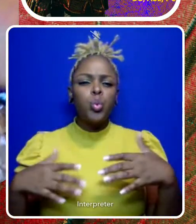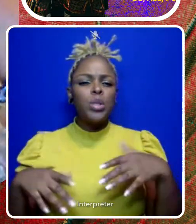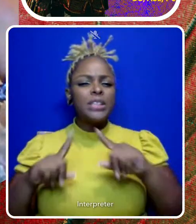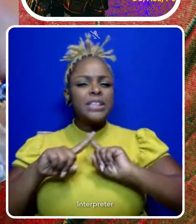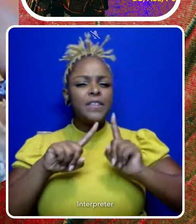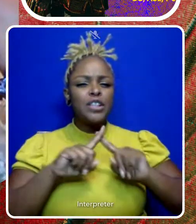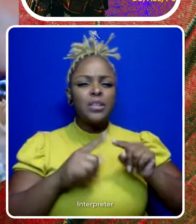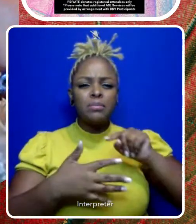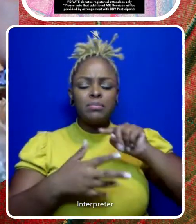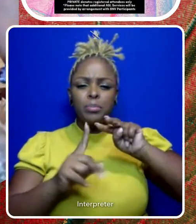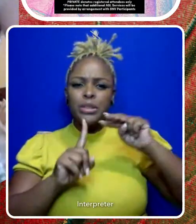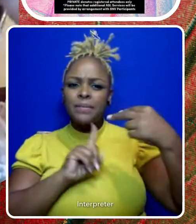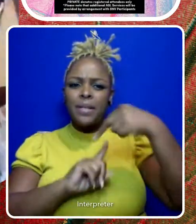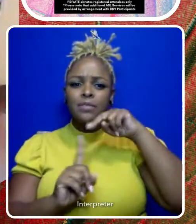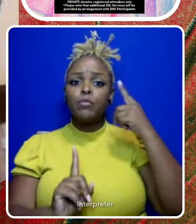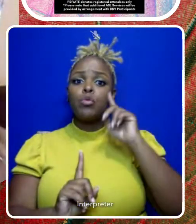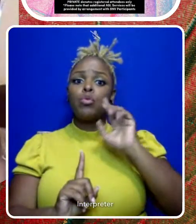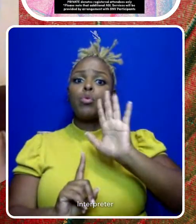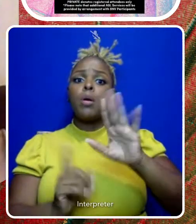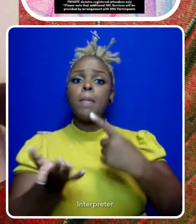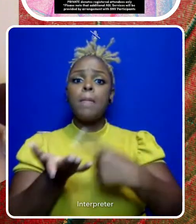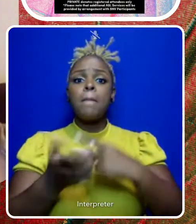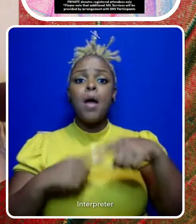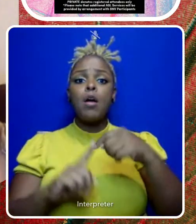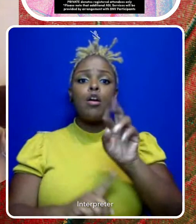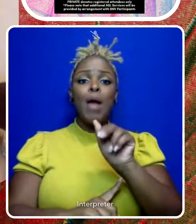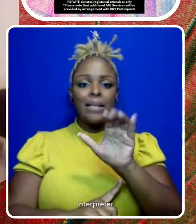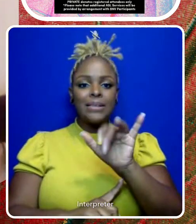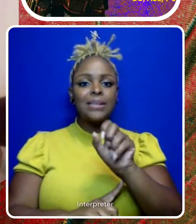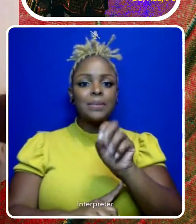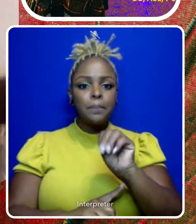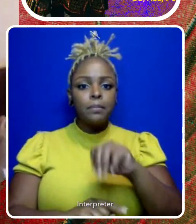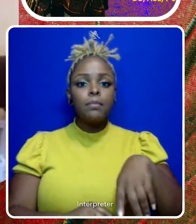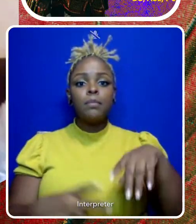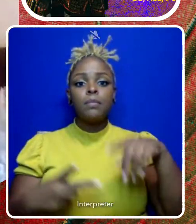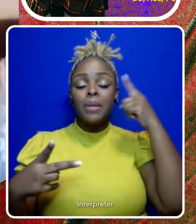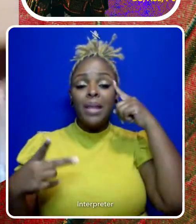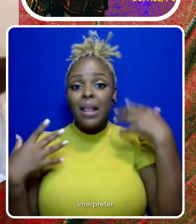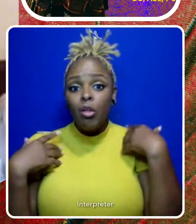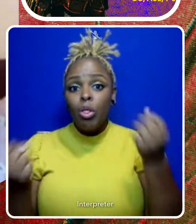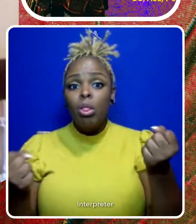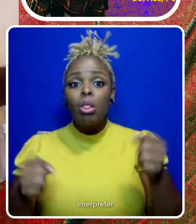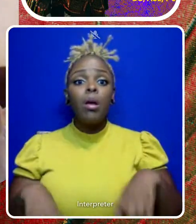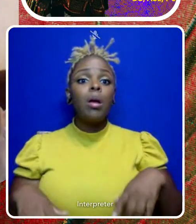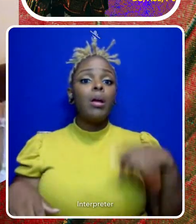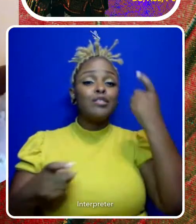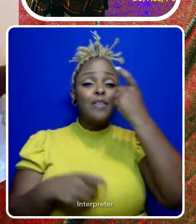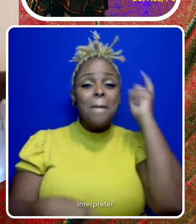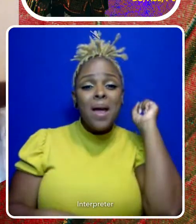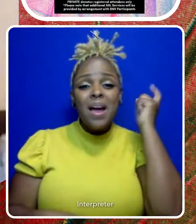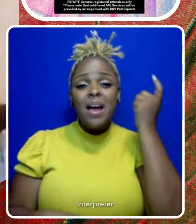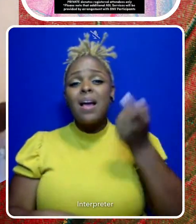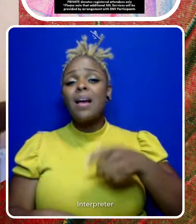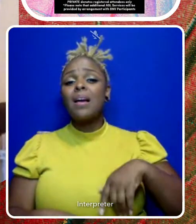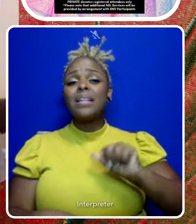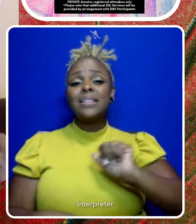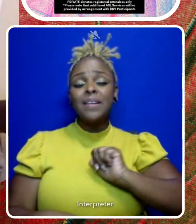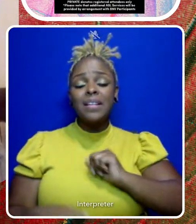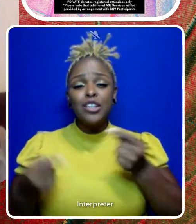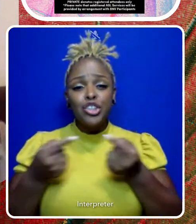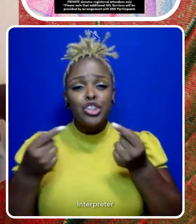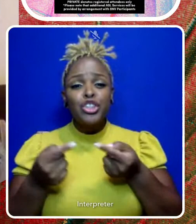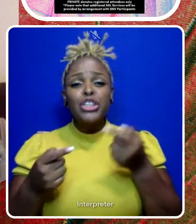health, trauma, sexuality, self harm, abuse, and more. I strongly encourage you,